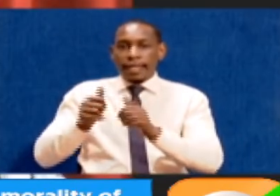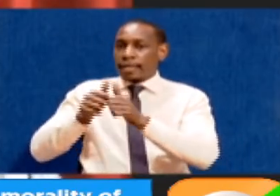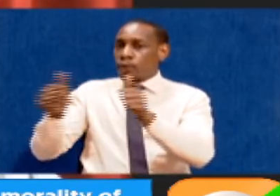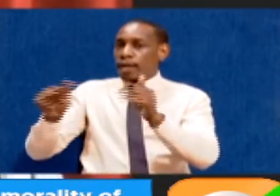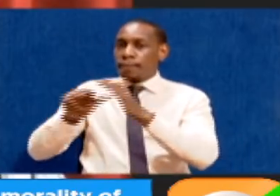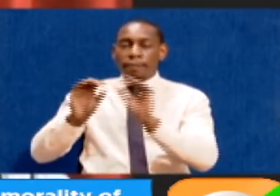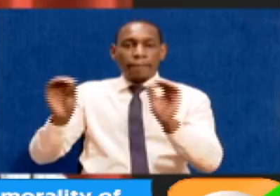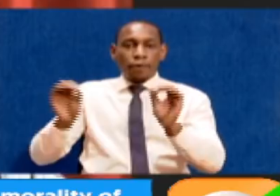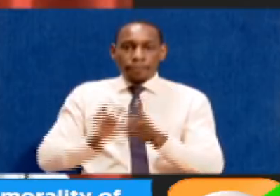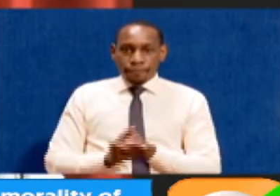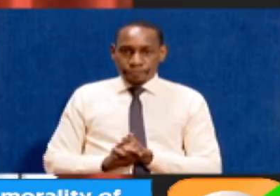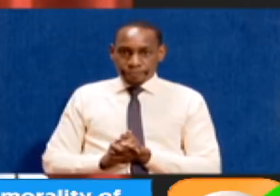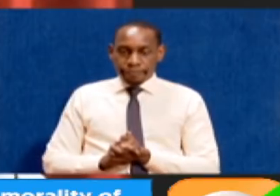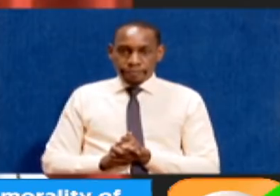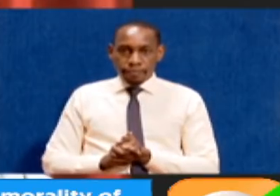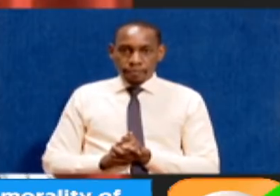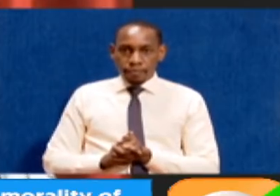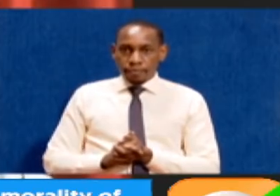perfect. Now,